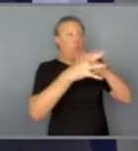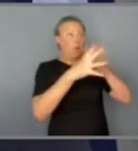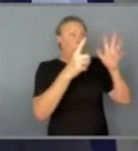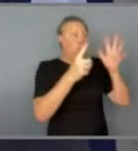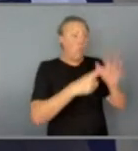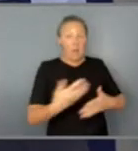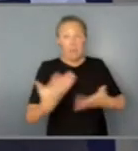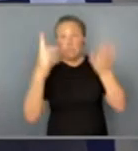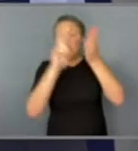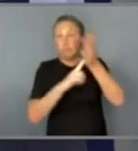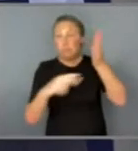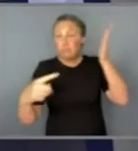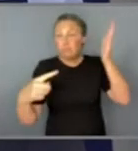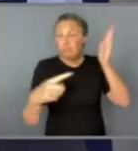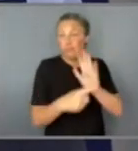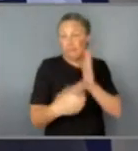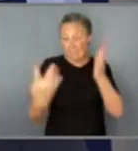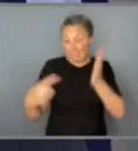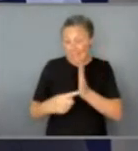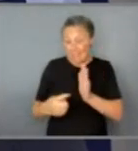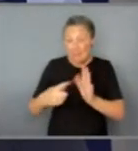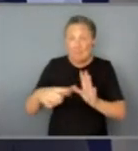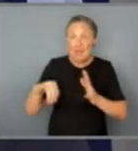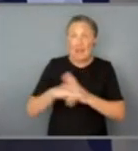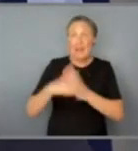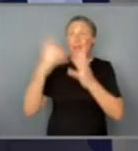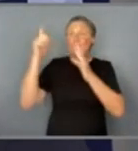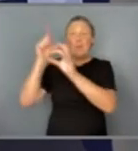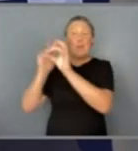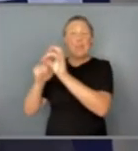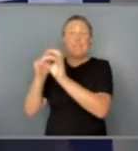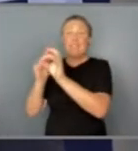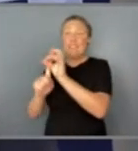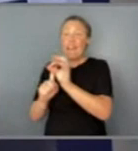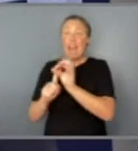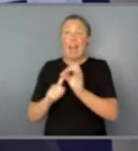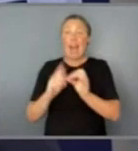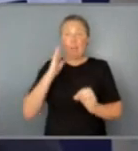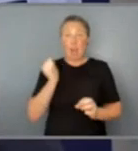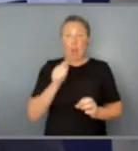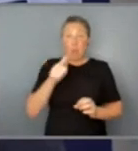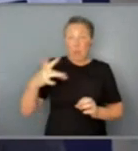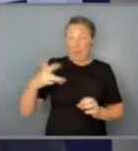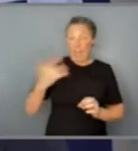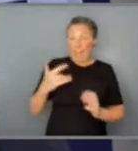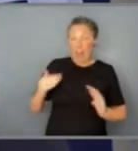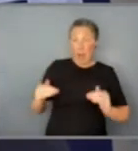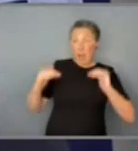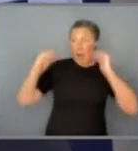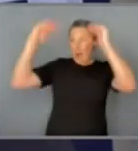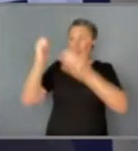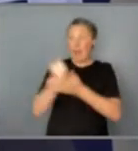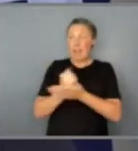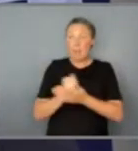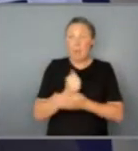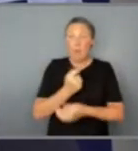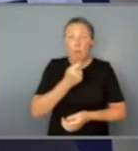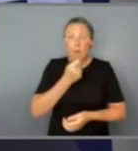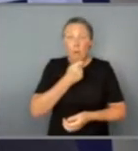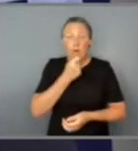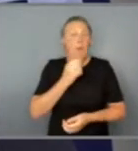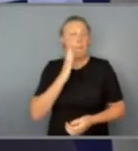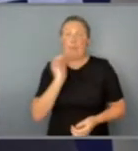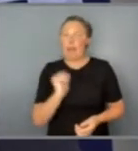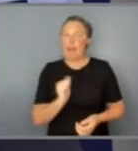down in Tassie, Queensland, whether you've got in a state which has high cases or low cases. With Omicron, it moves